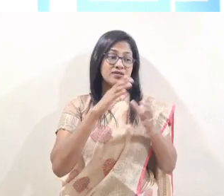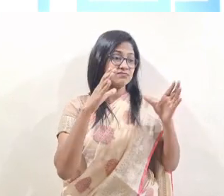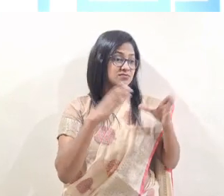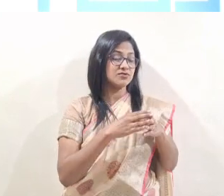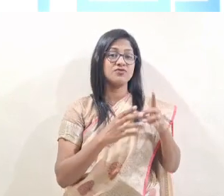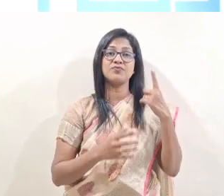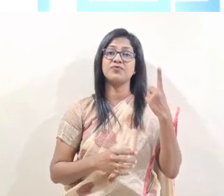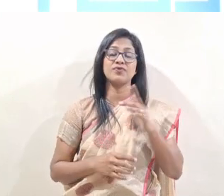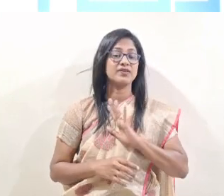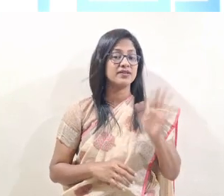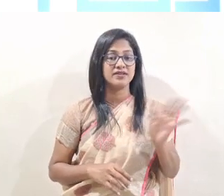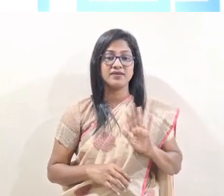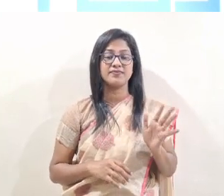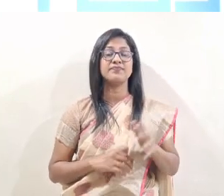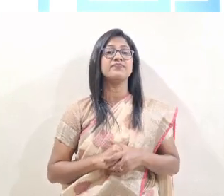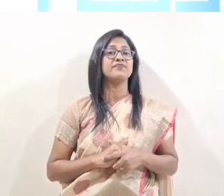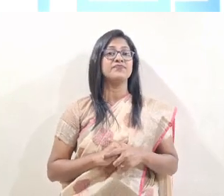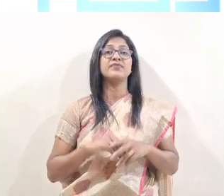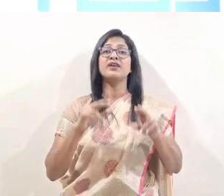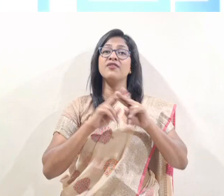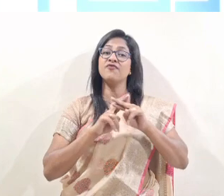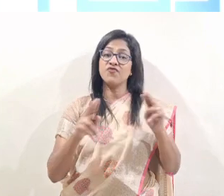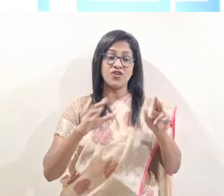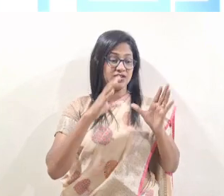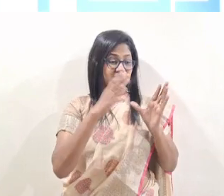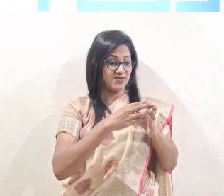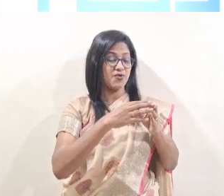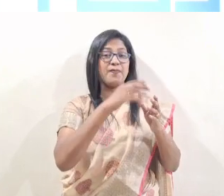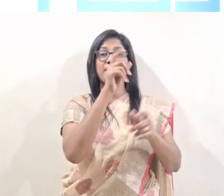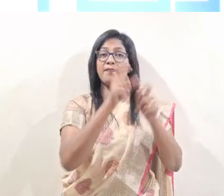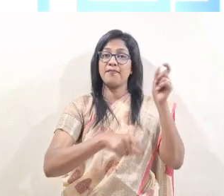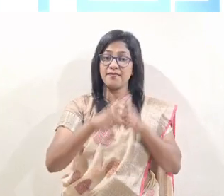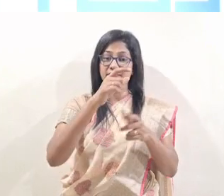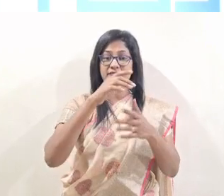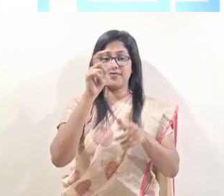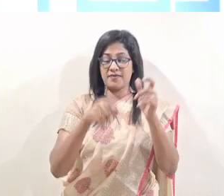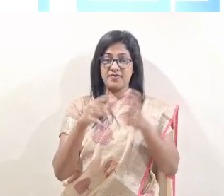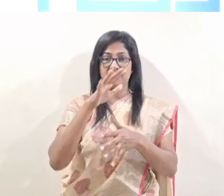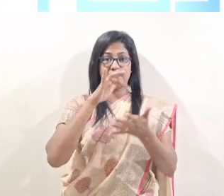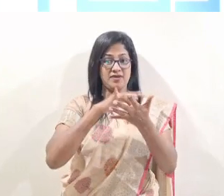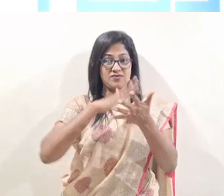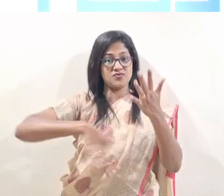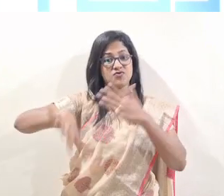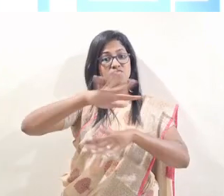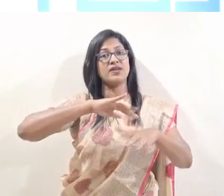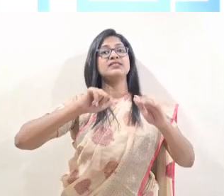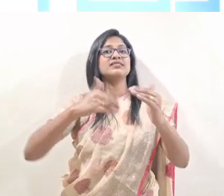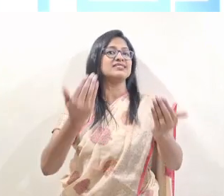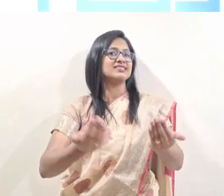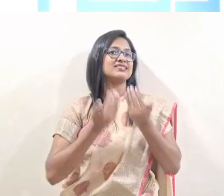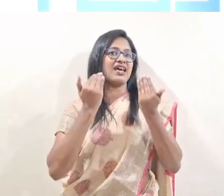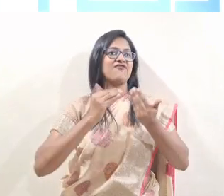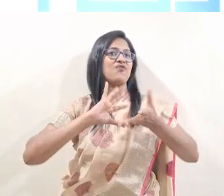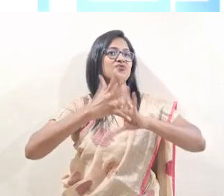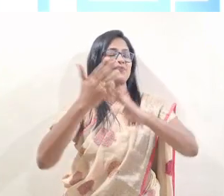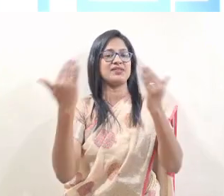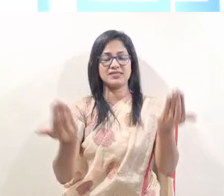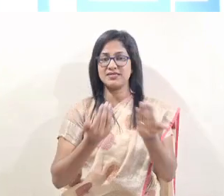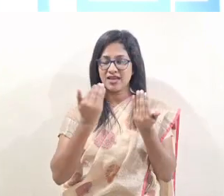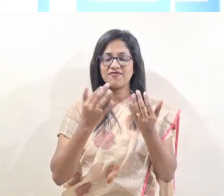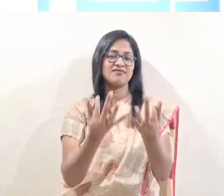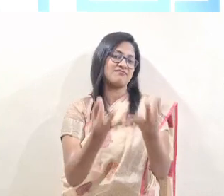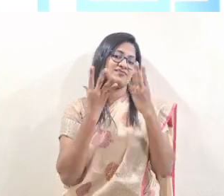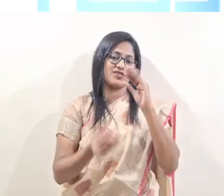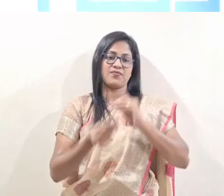one section. So when you have the entire section of people in a public place, it automatically becomes safer and more resilient